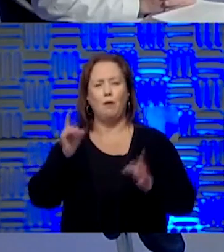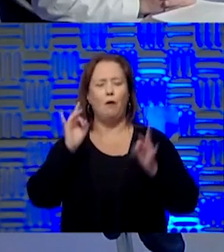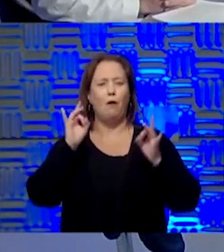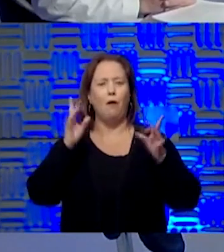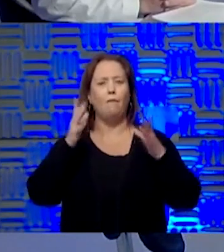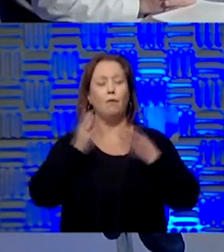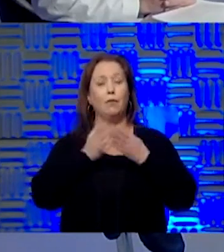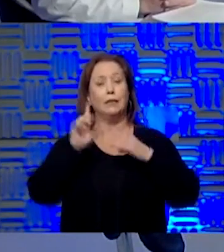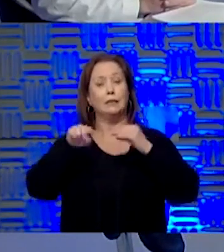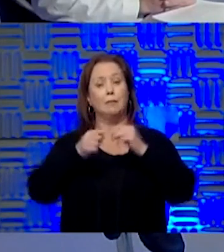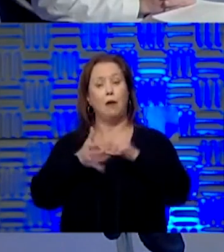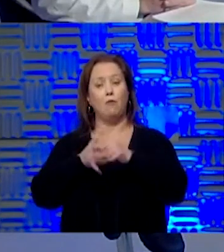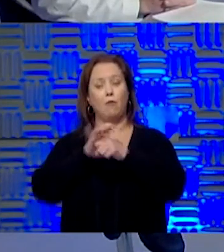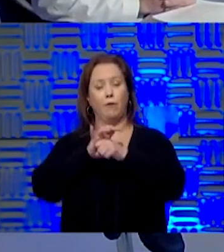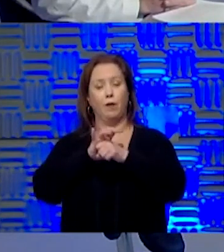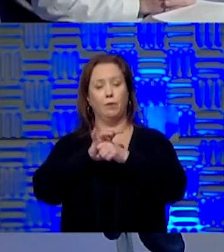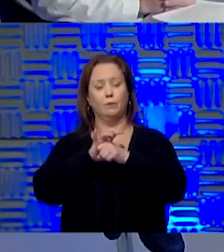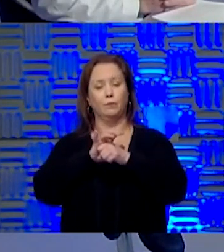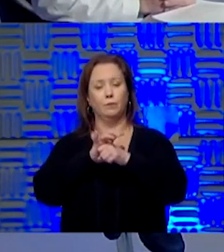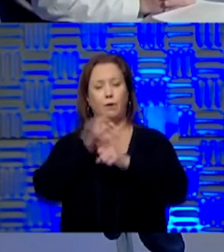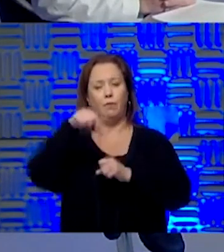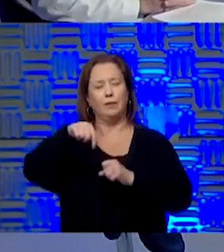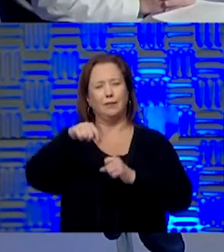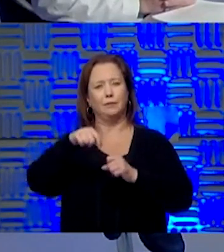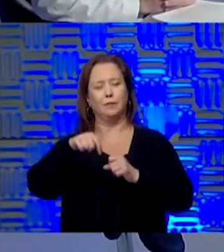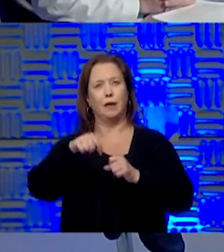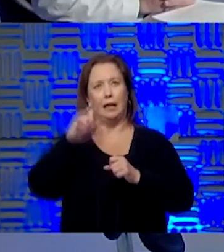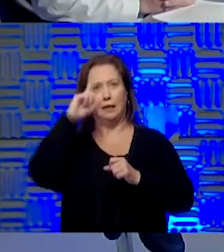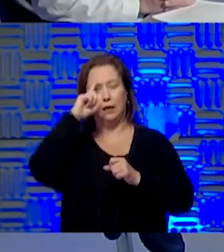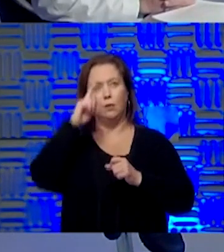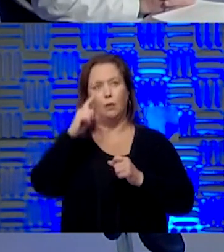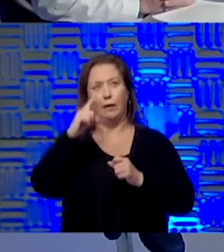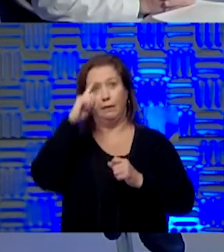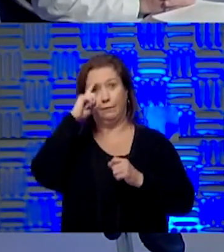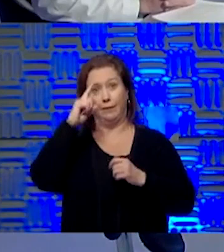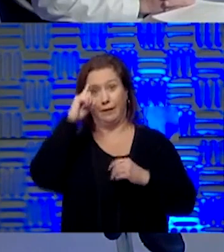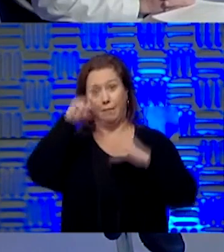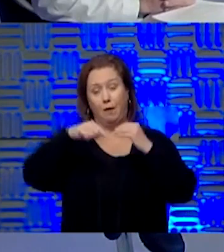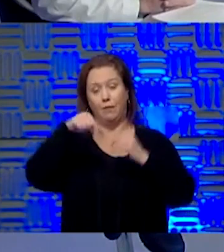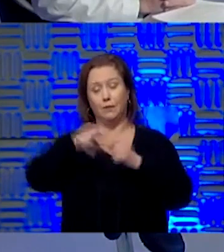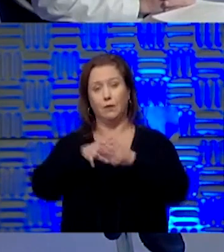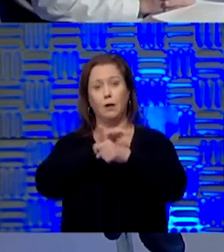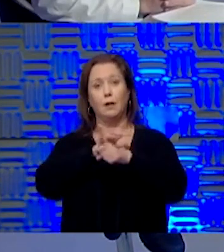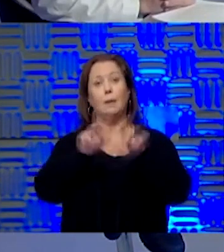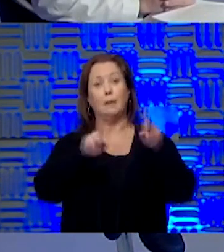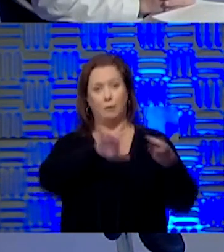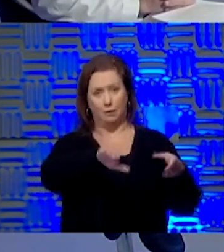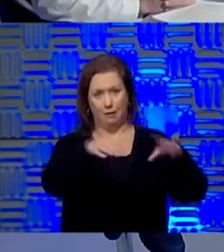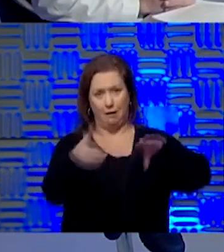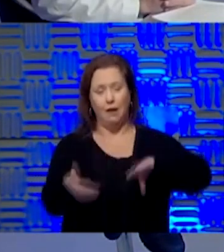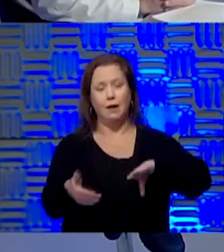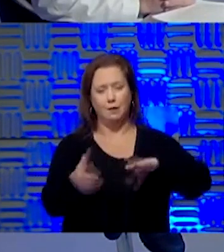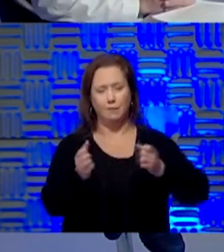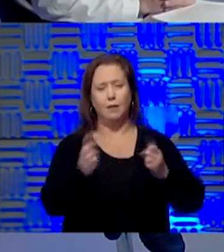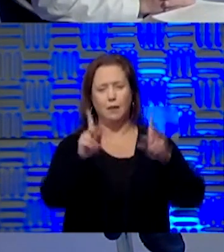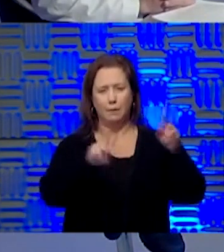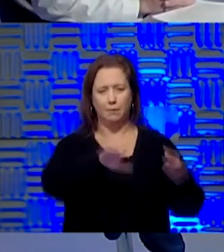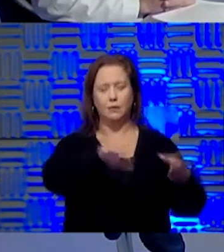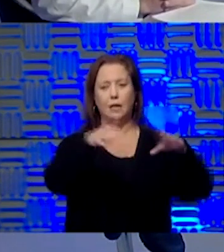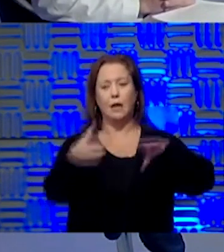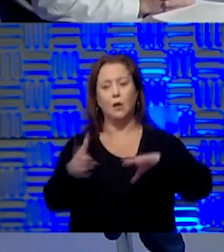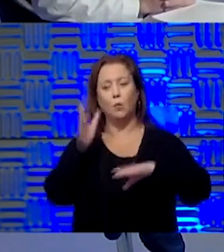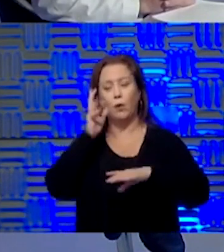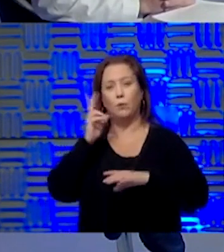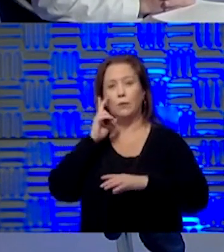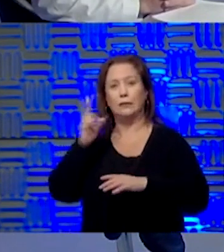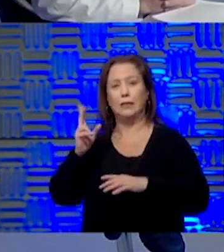we look back on it historically, will be that not only did a lot of people die from coronavirus, we're going to find a